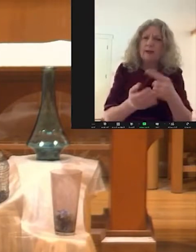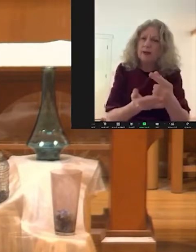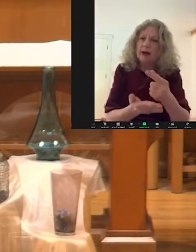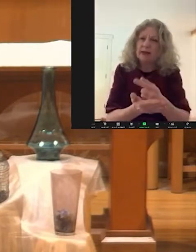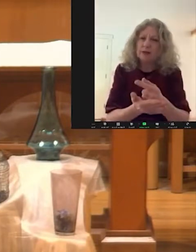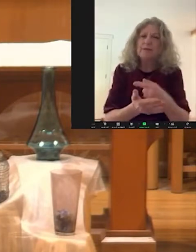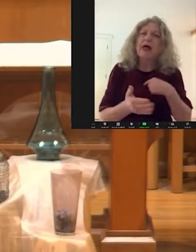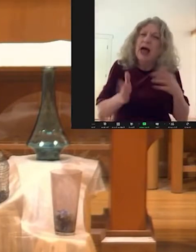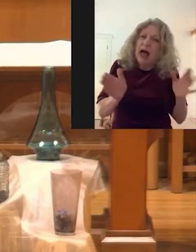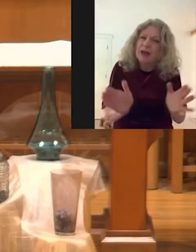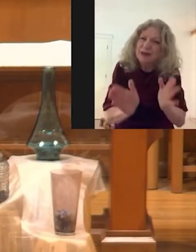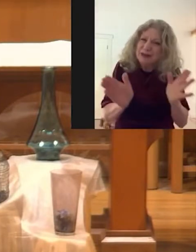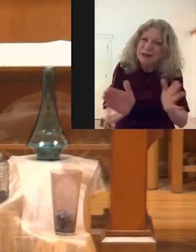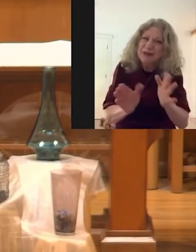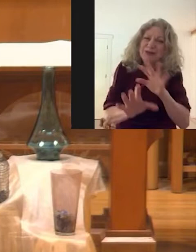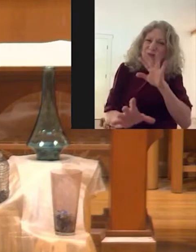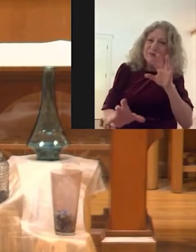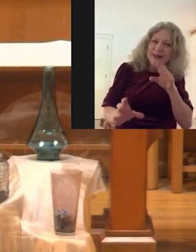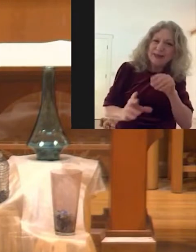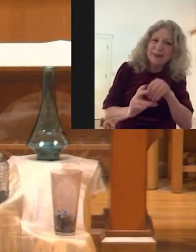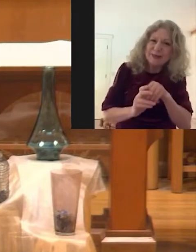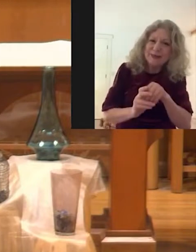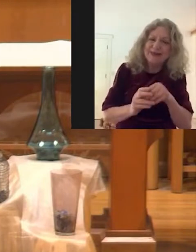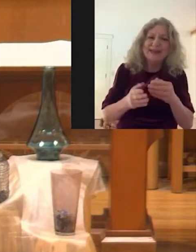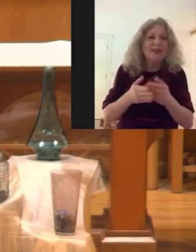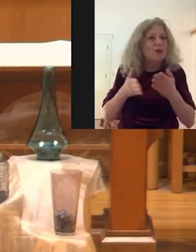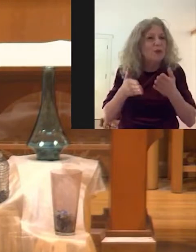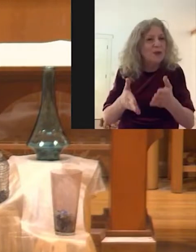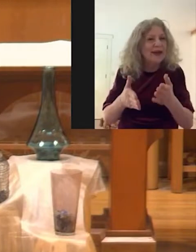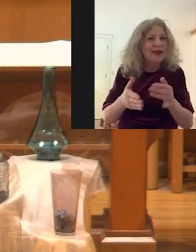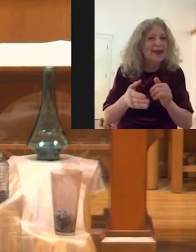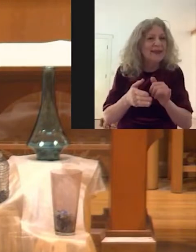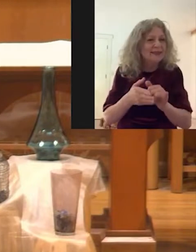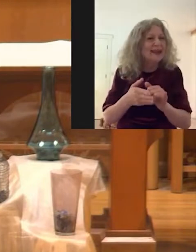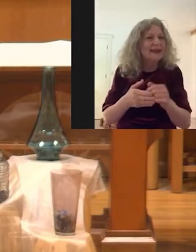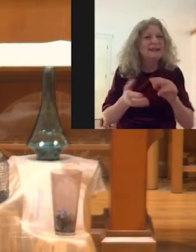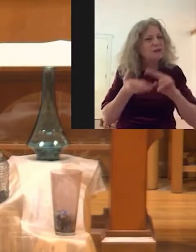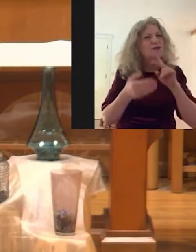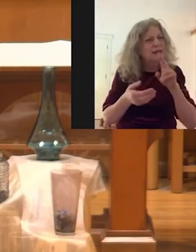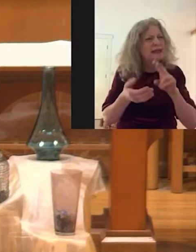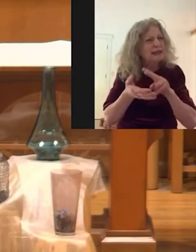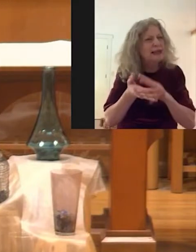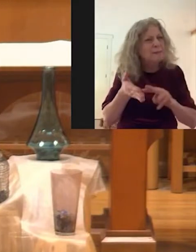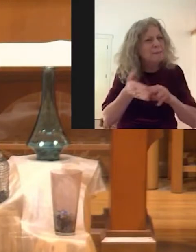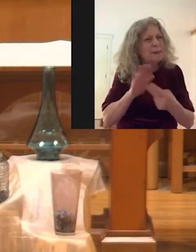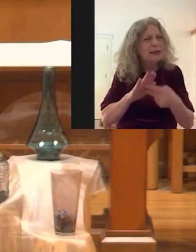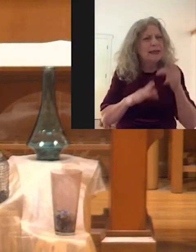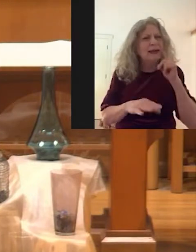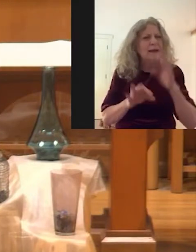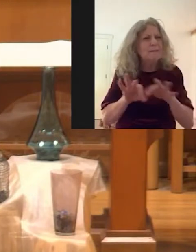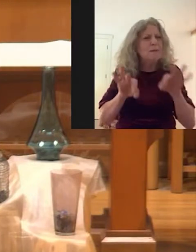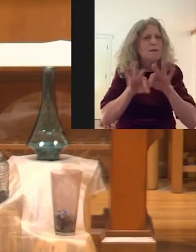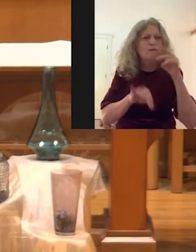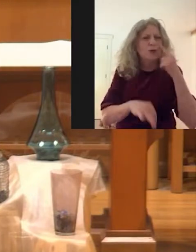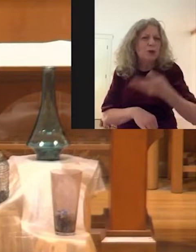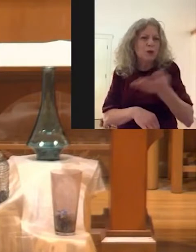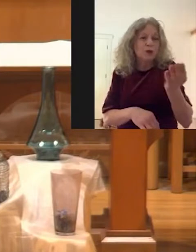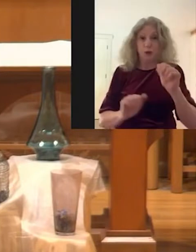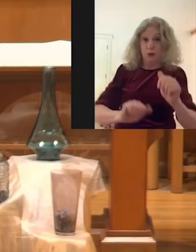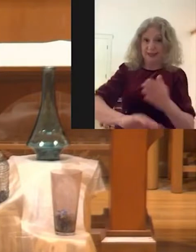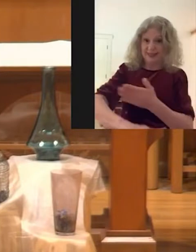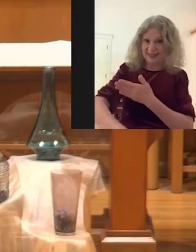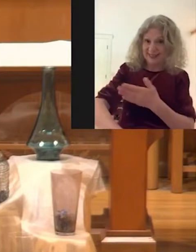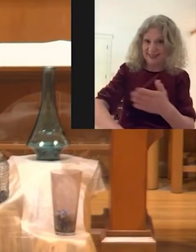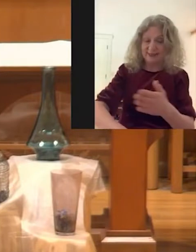to participate in the way that brings you meaning in your spiritual life. You can sing along, you